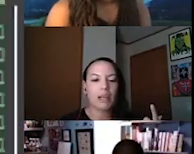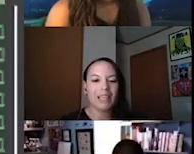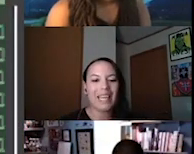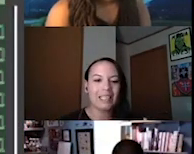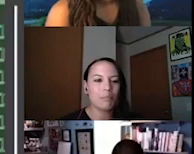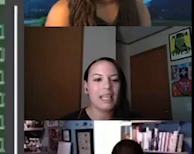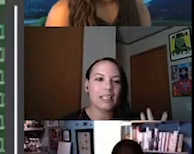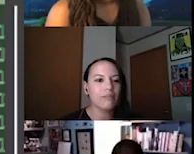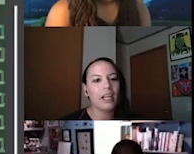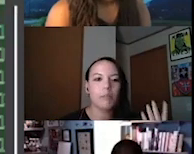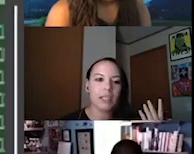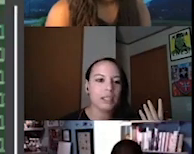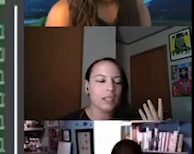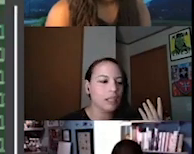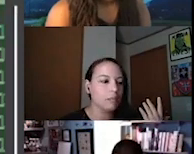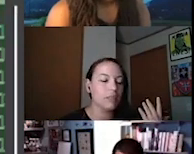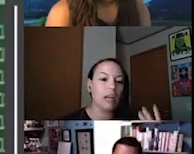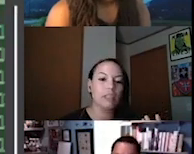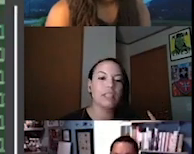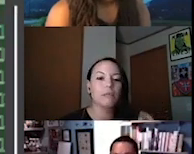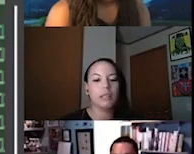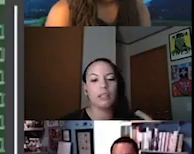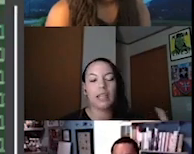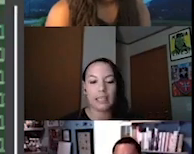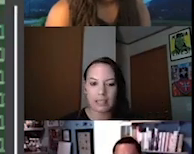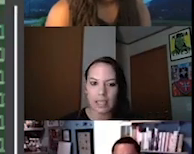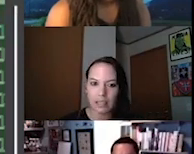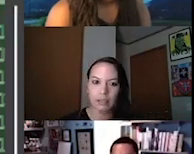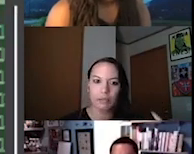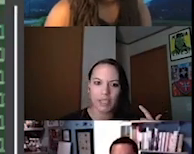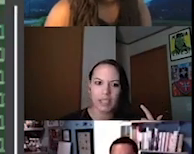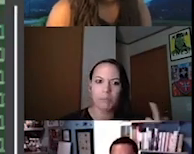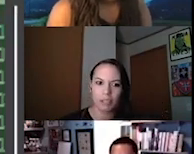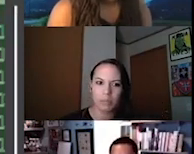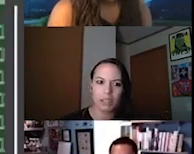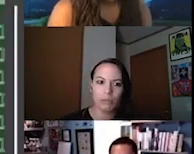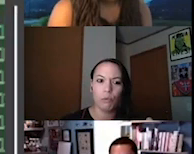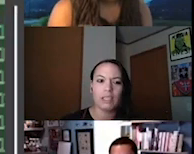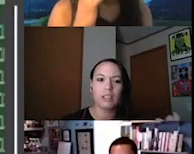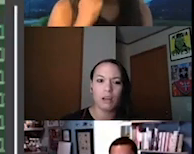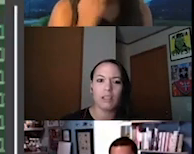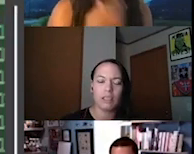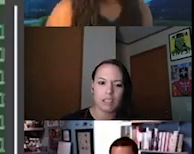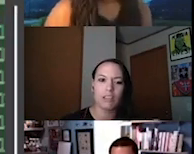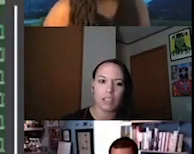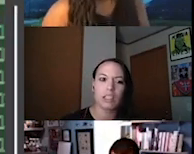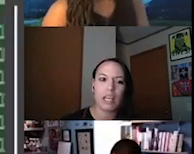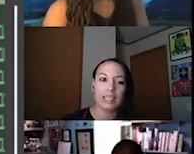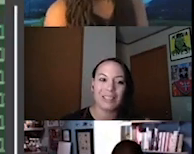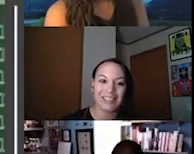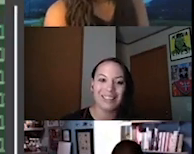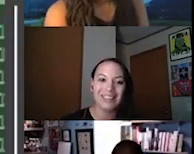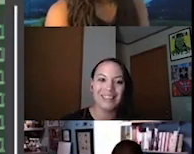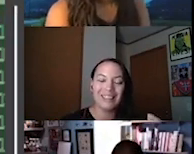talking about land, space, environment, sovereignty within the United States. So bringing in a perspective of what decolonization looks